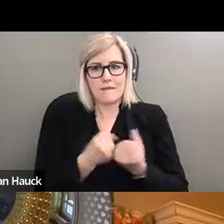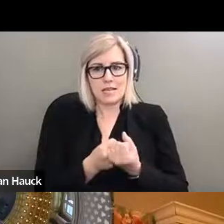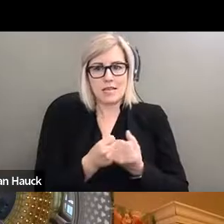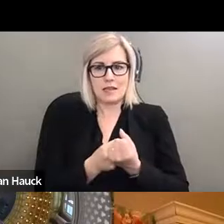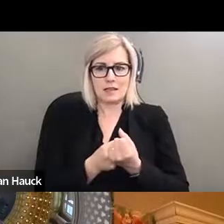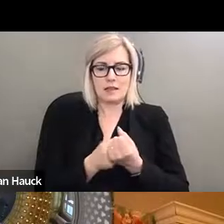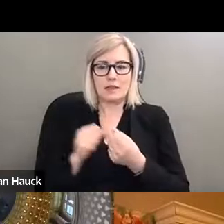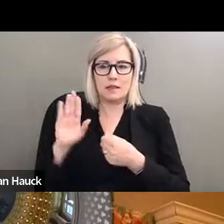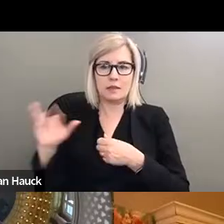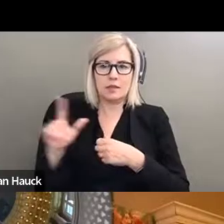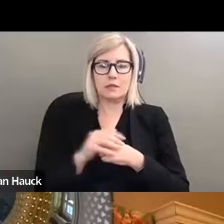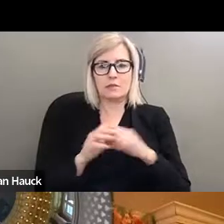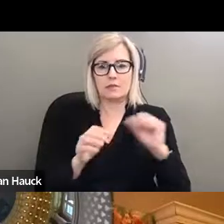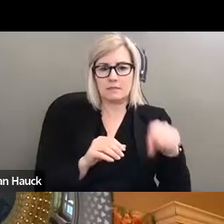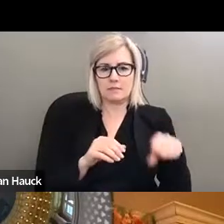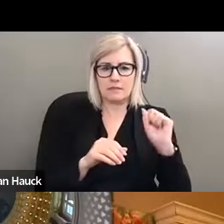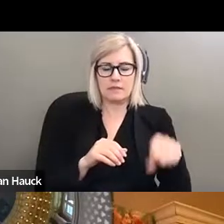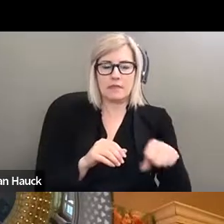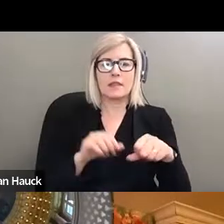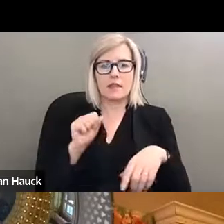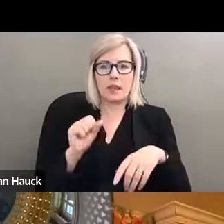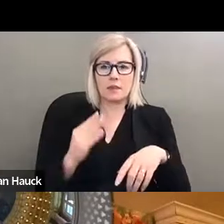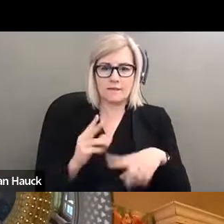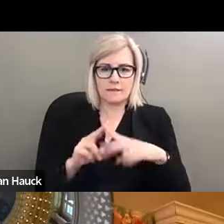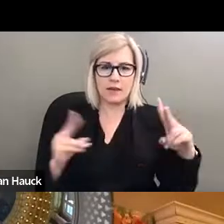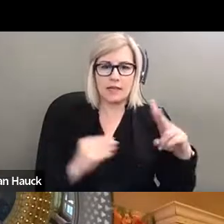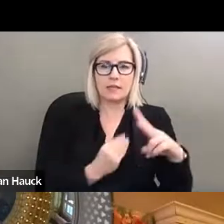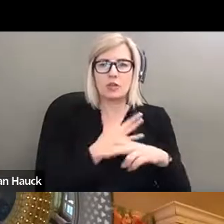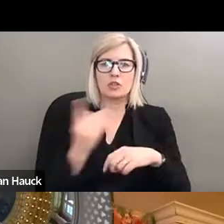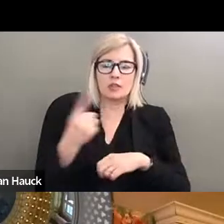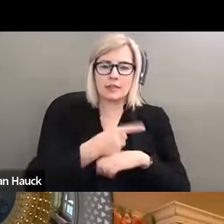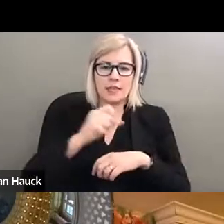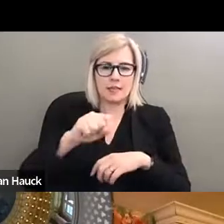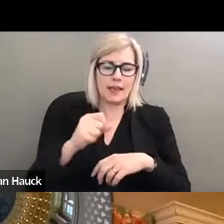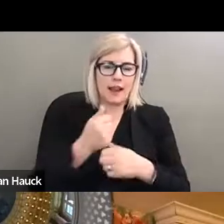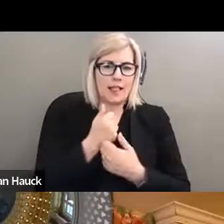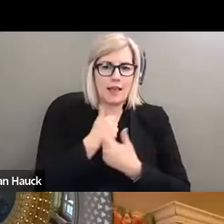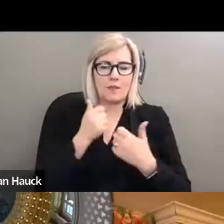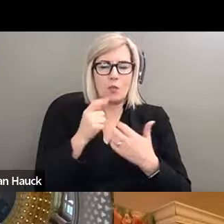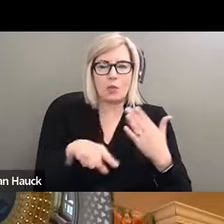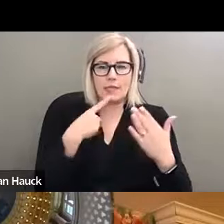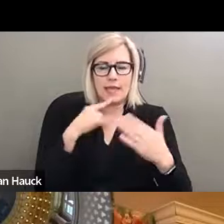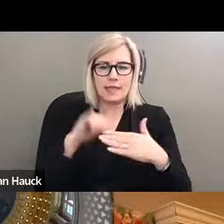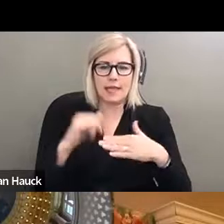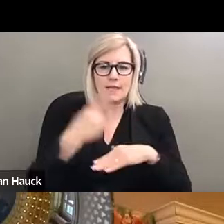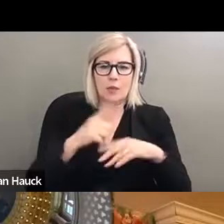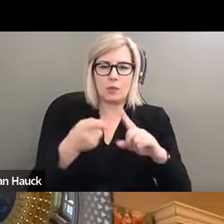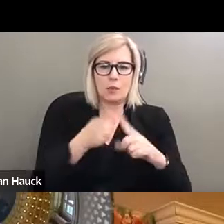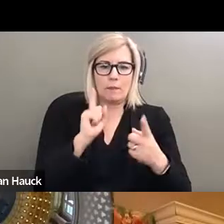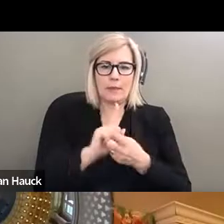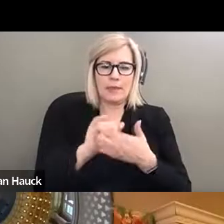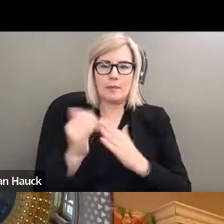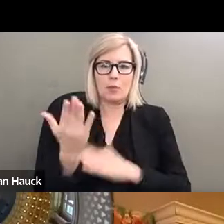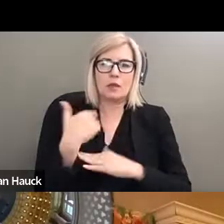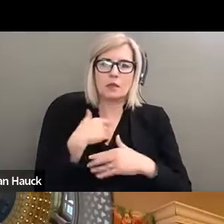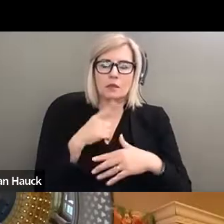a you, reminder, Brady. That was really an inspirational day, and I love the way, Brady, that you said it that day when we were meeting that morning. You said, I